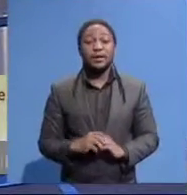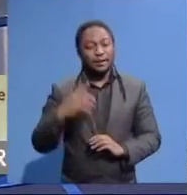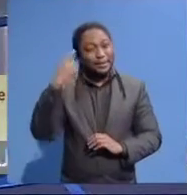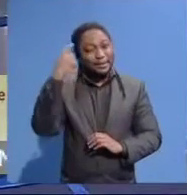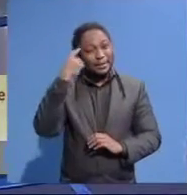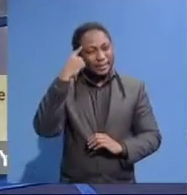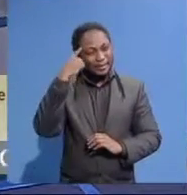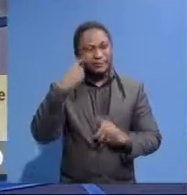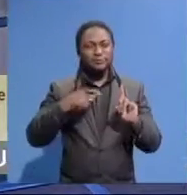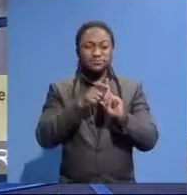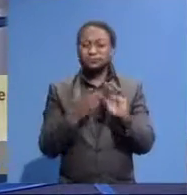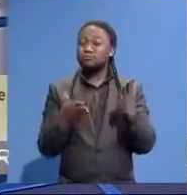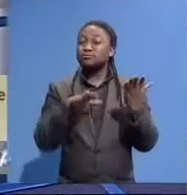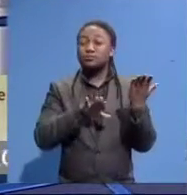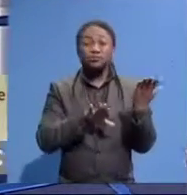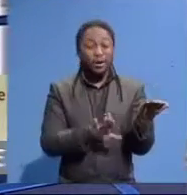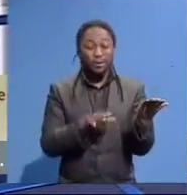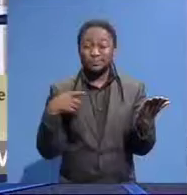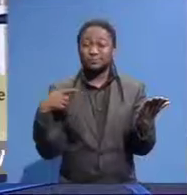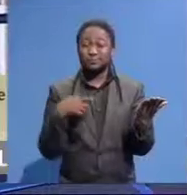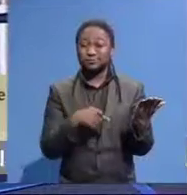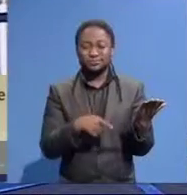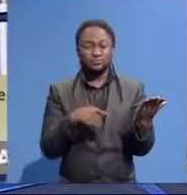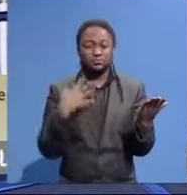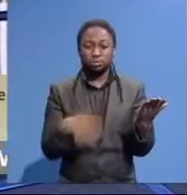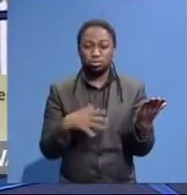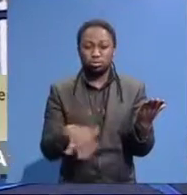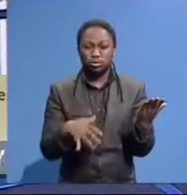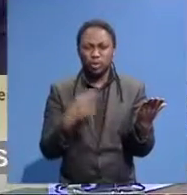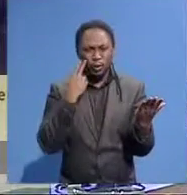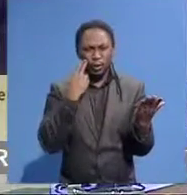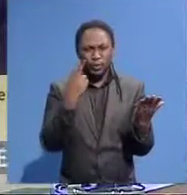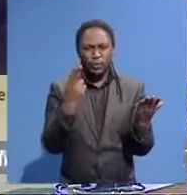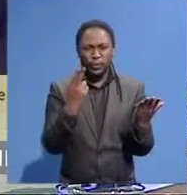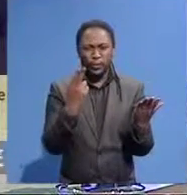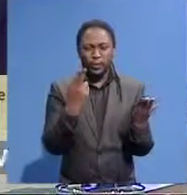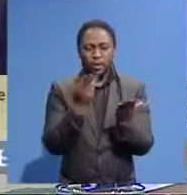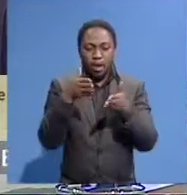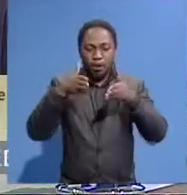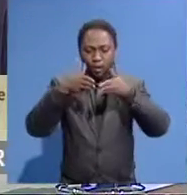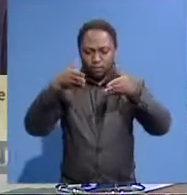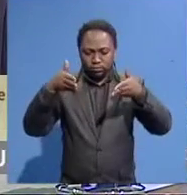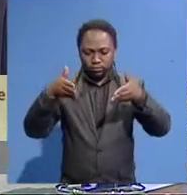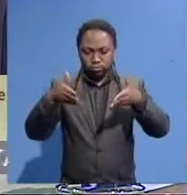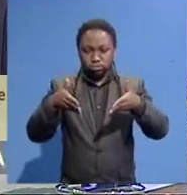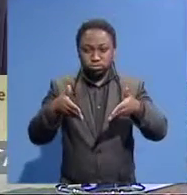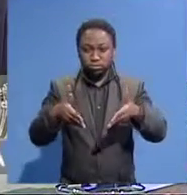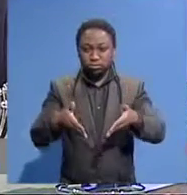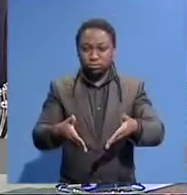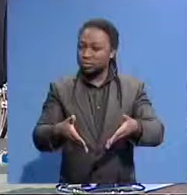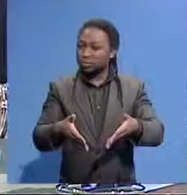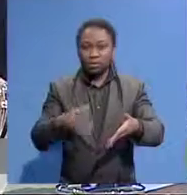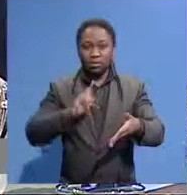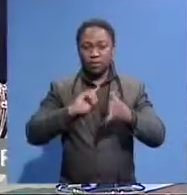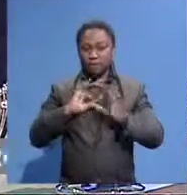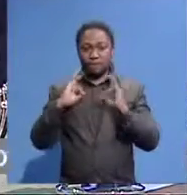itself on Sunday. It's when you see the coffin. When it goes down. When it goes down. Although we're not going to be privy to that because the family have said